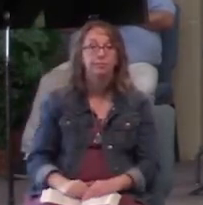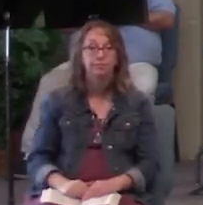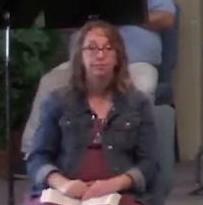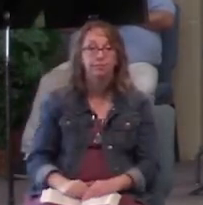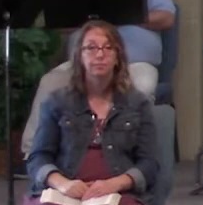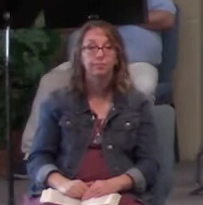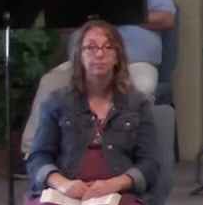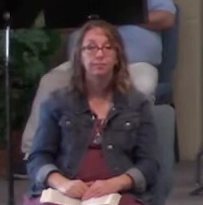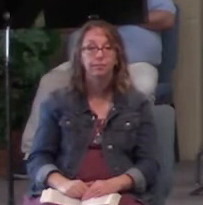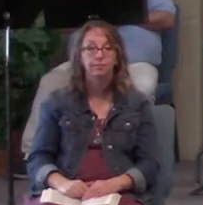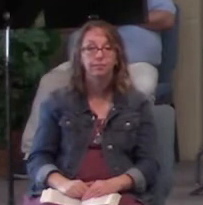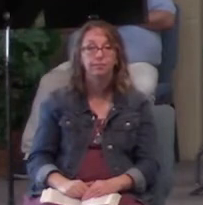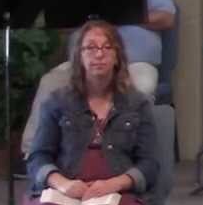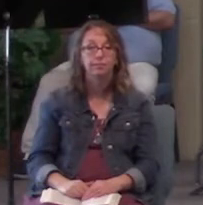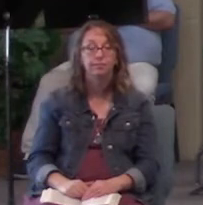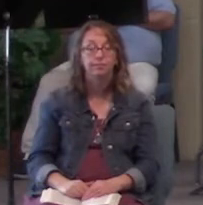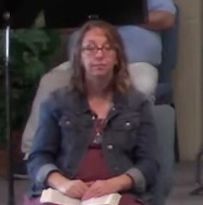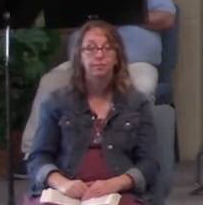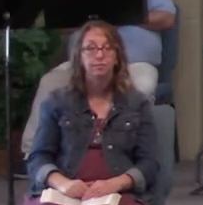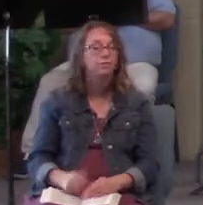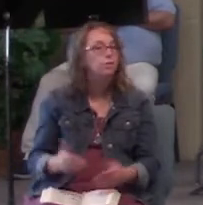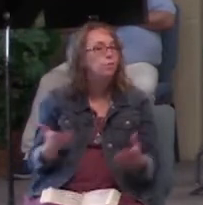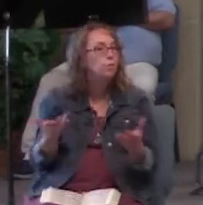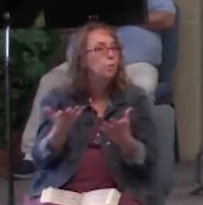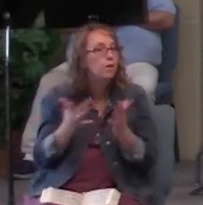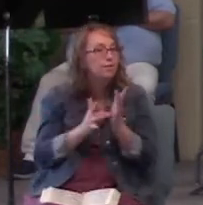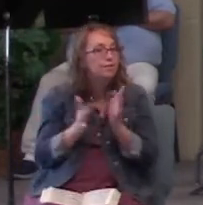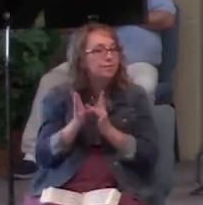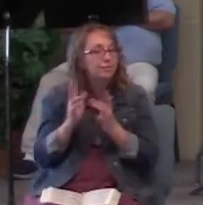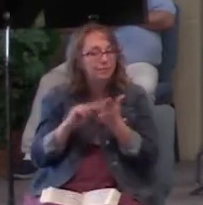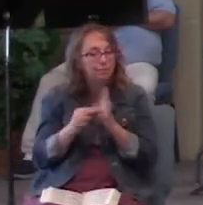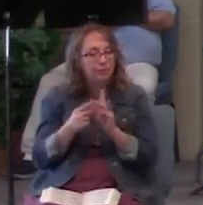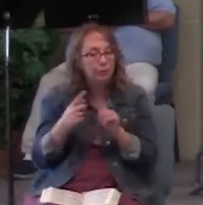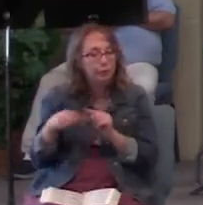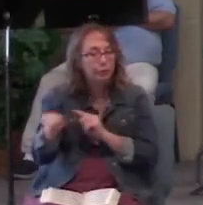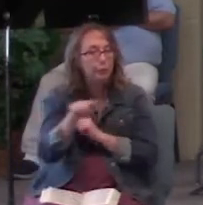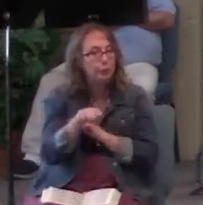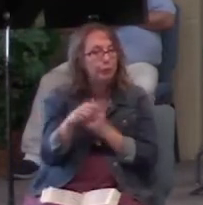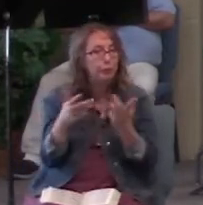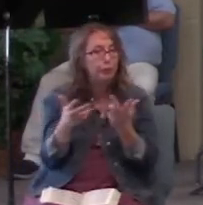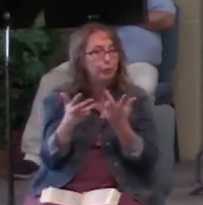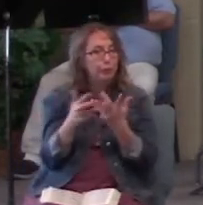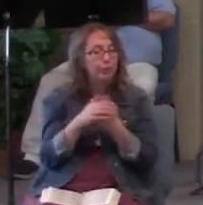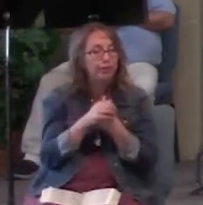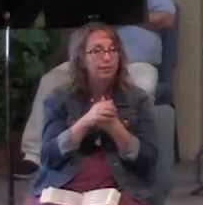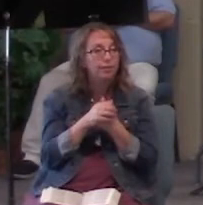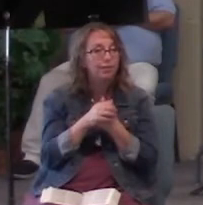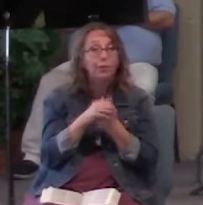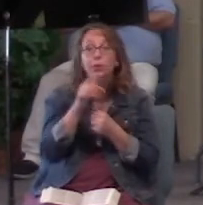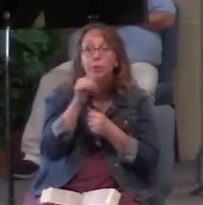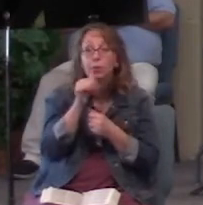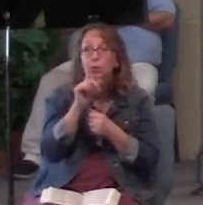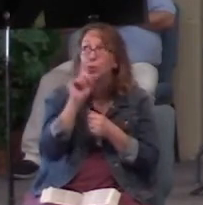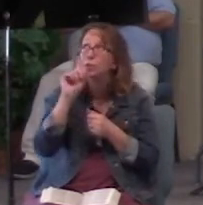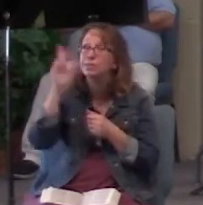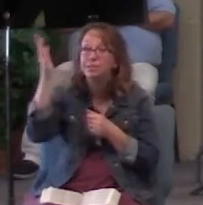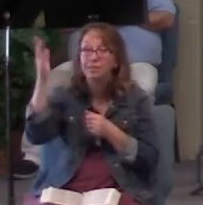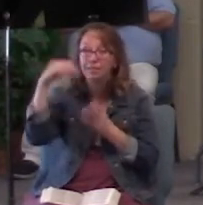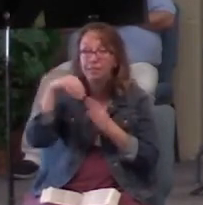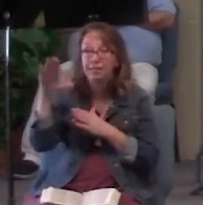And yet, what does Jesus mean to you? Who is he in your life?